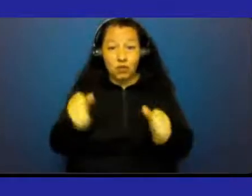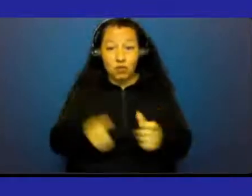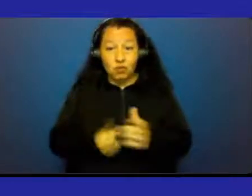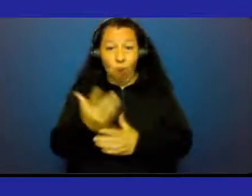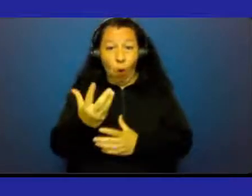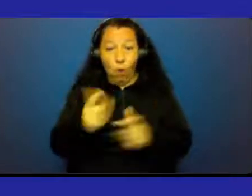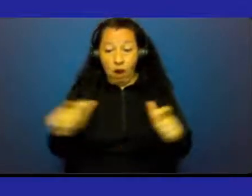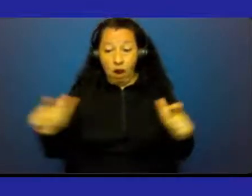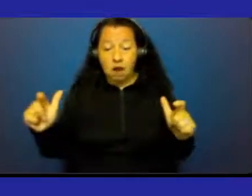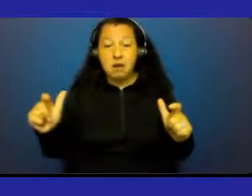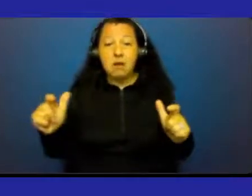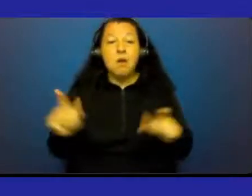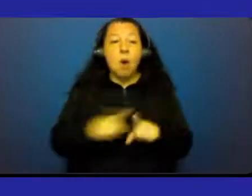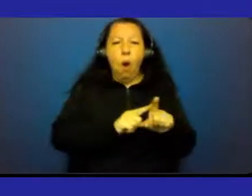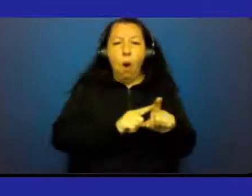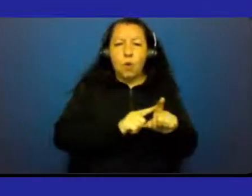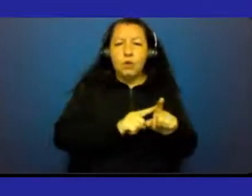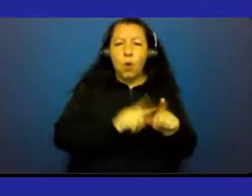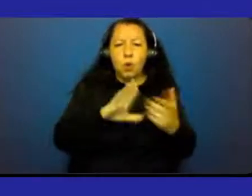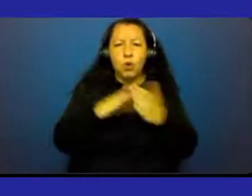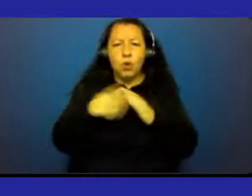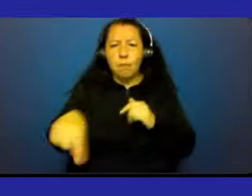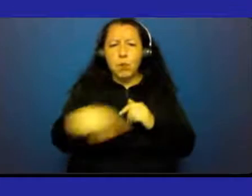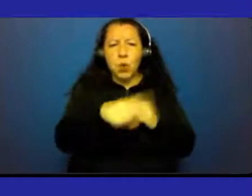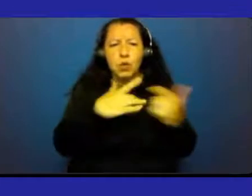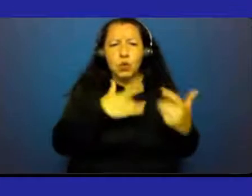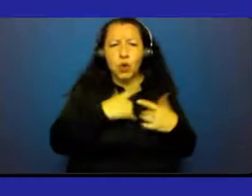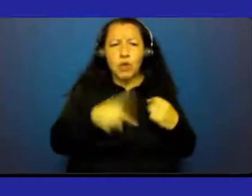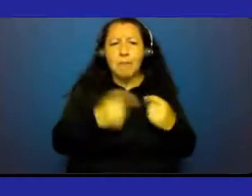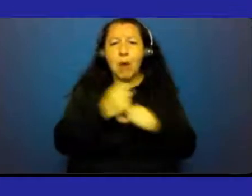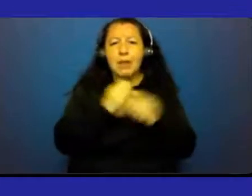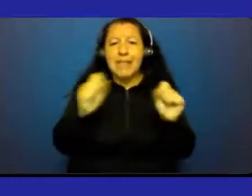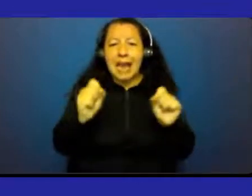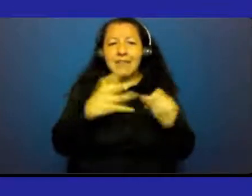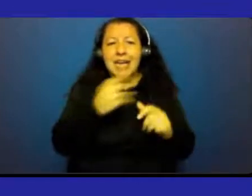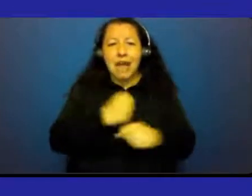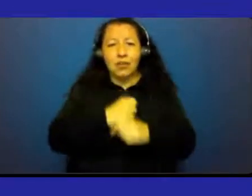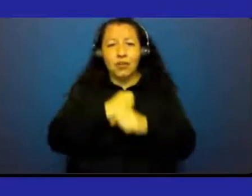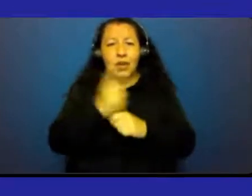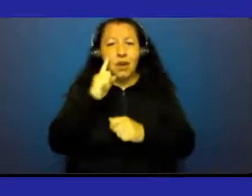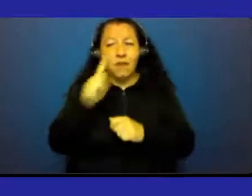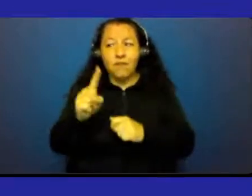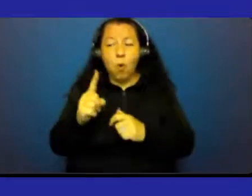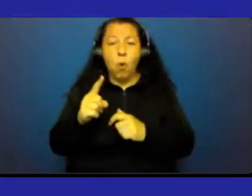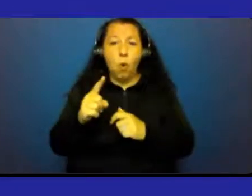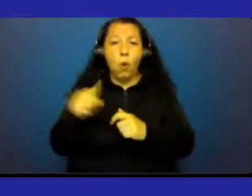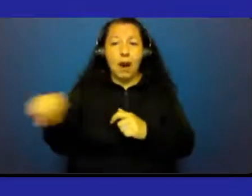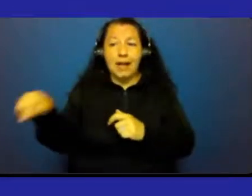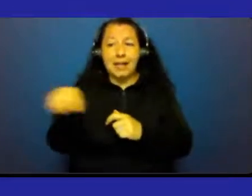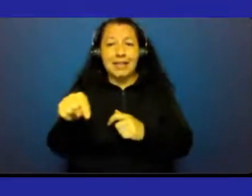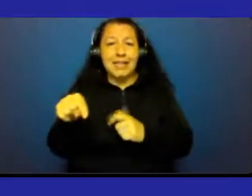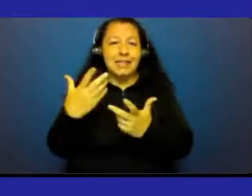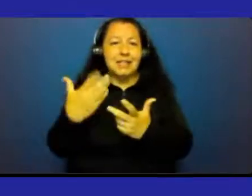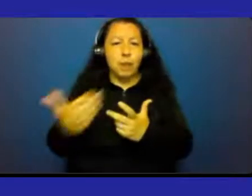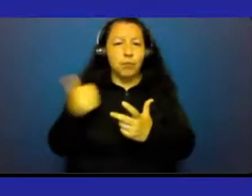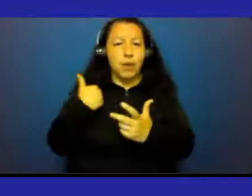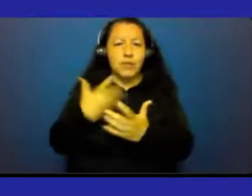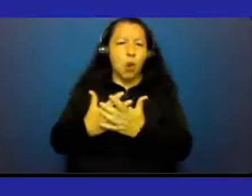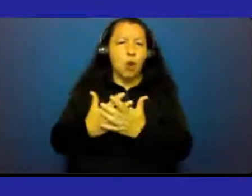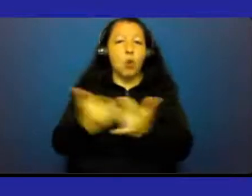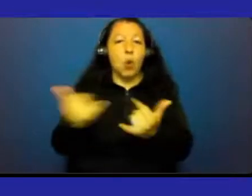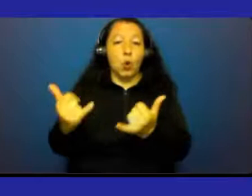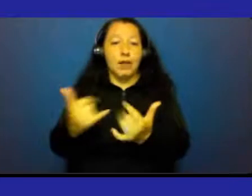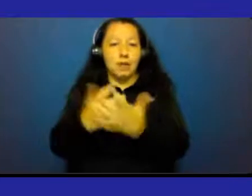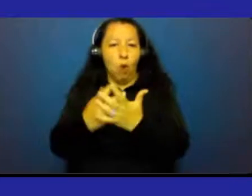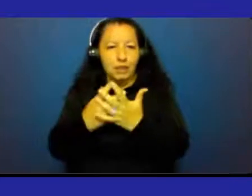is concerned about the safety and security with the placement of prison incarcerated population at Woodhull. We need to